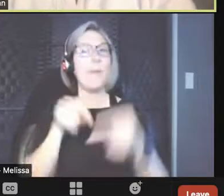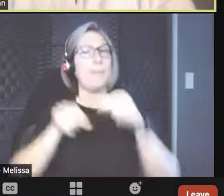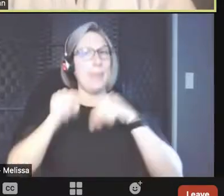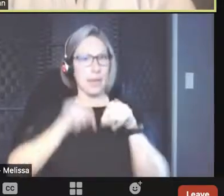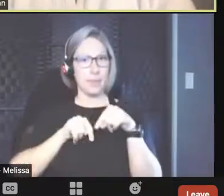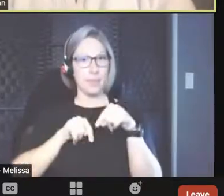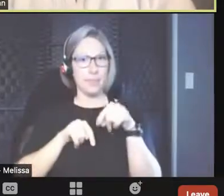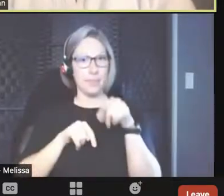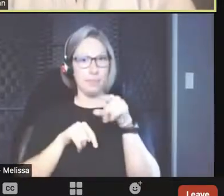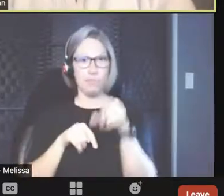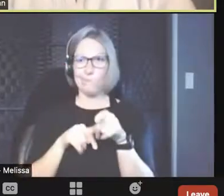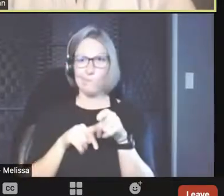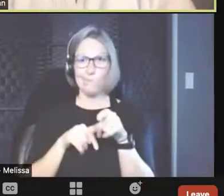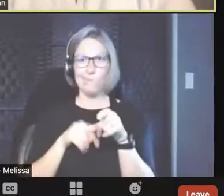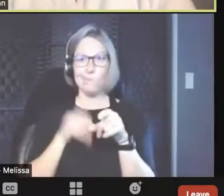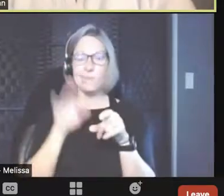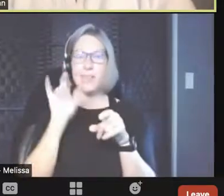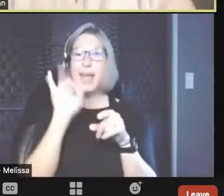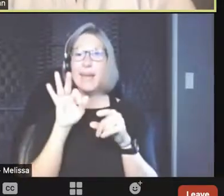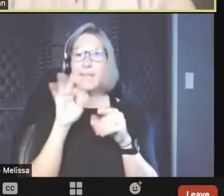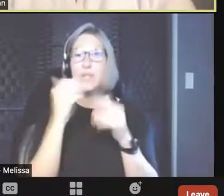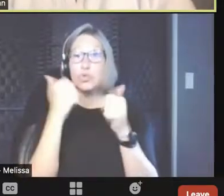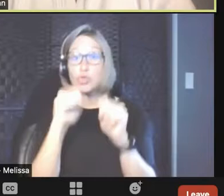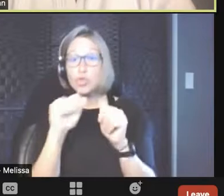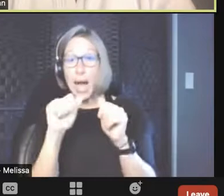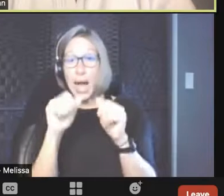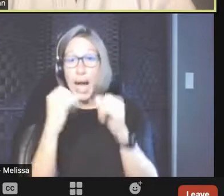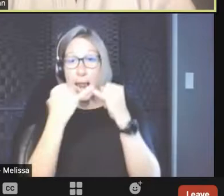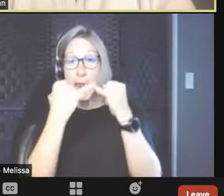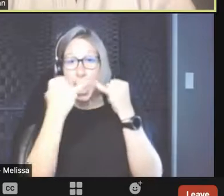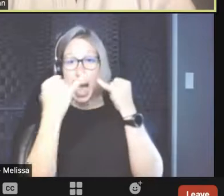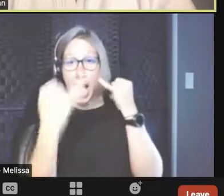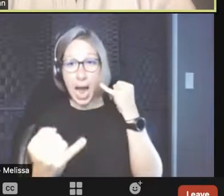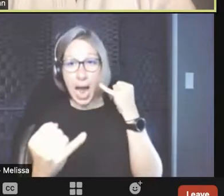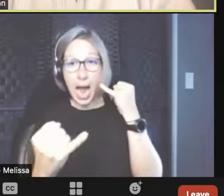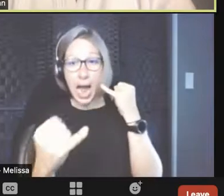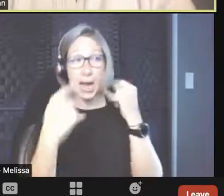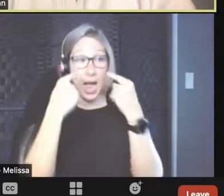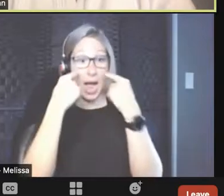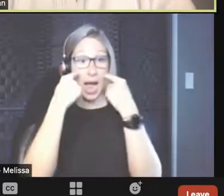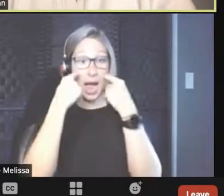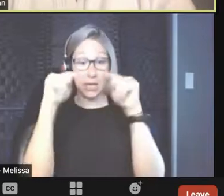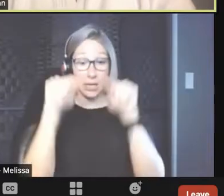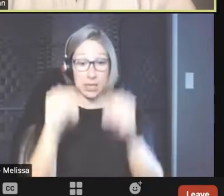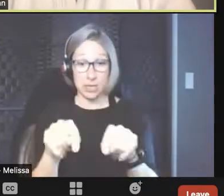You cannot draw, if you drew a line, an imaginary line from this boy's eye to a